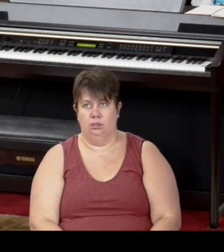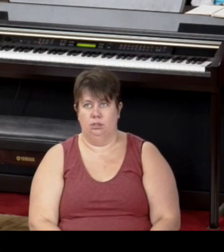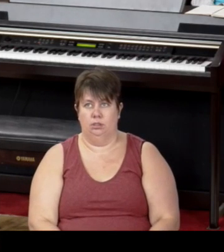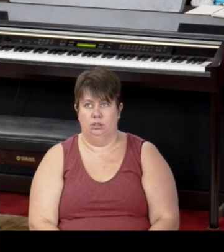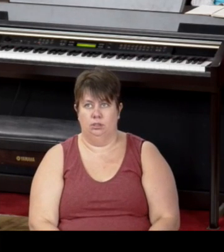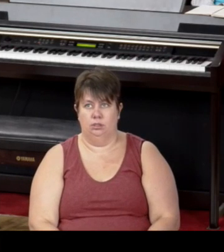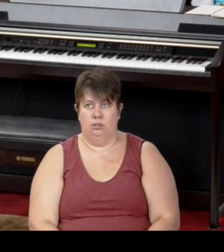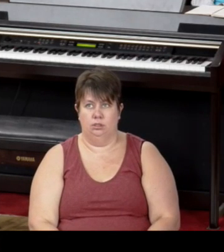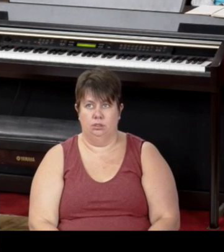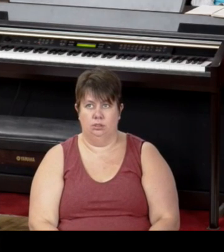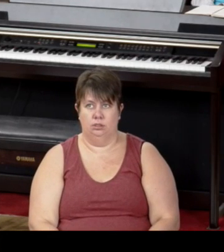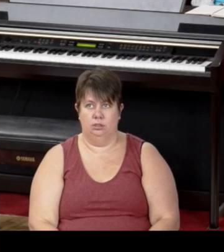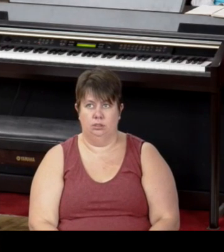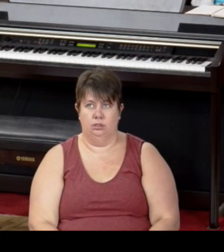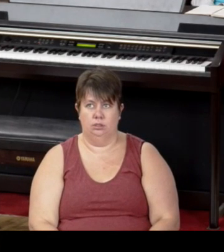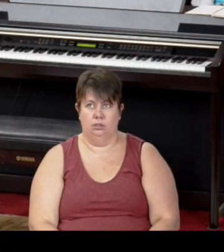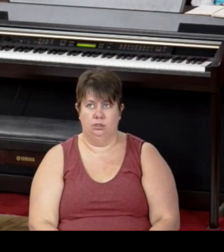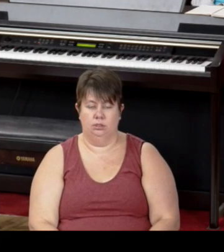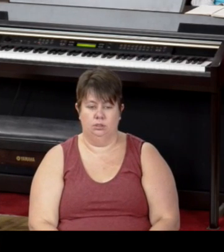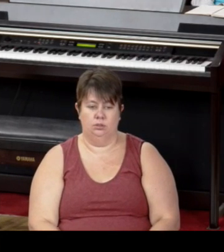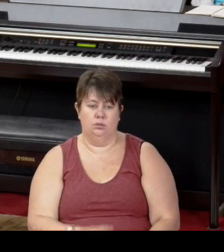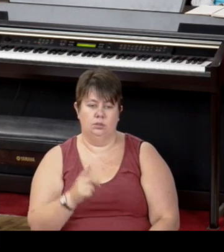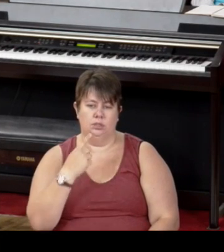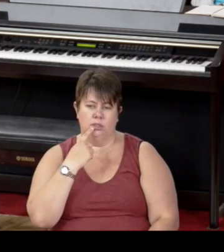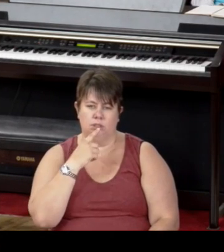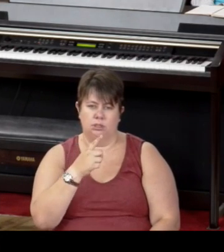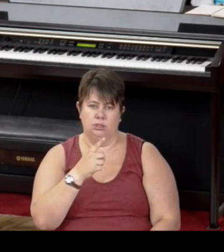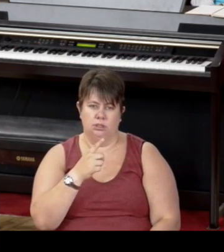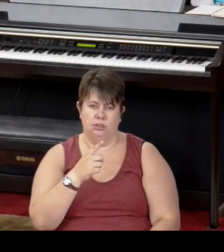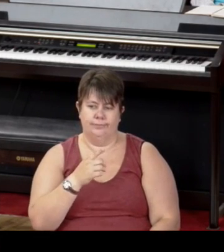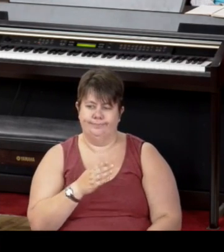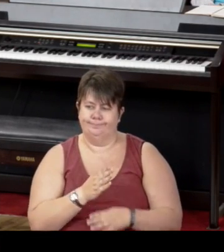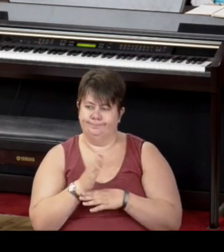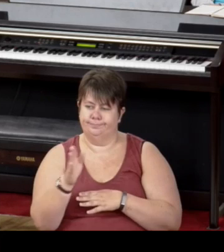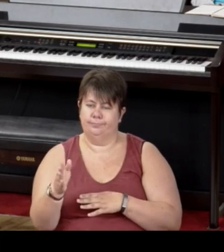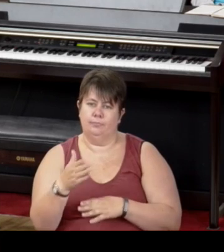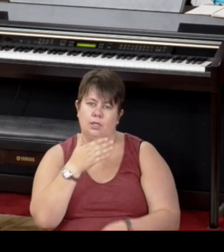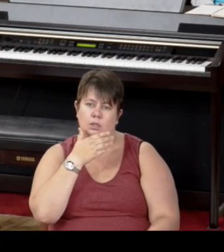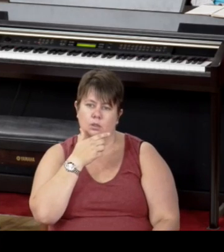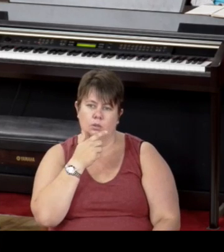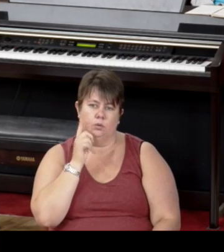And so what he suggested doing was to send women from the Moabite tribe.